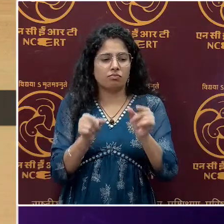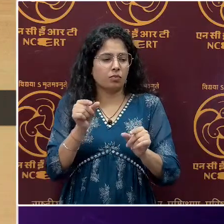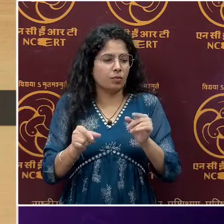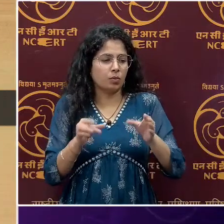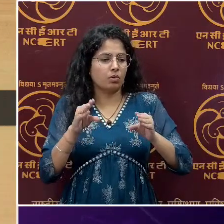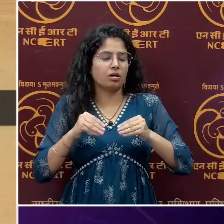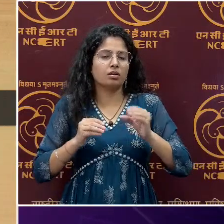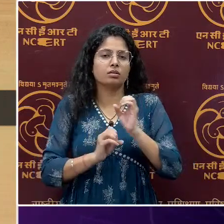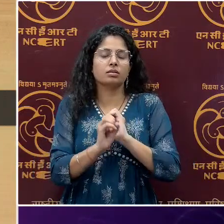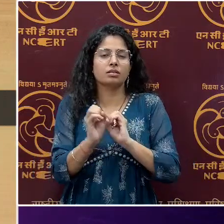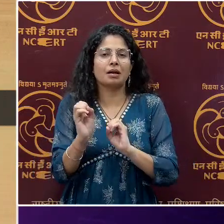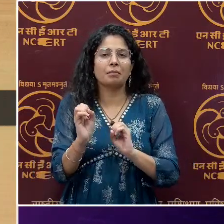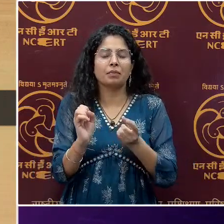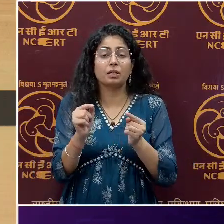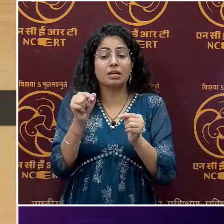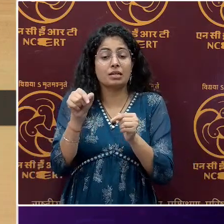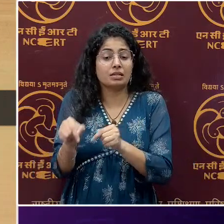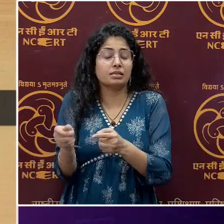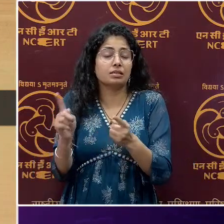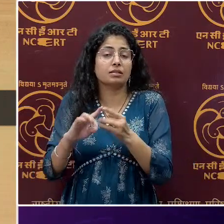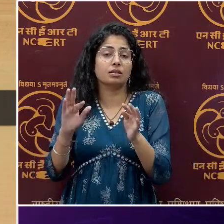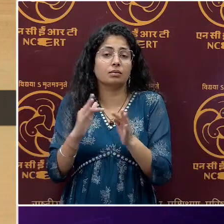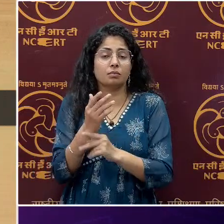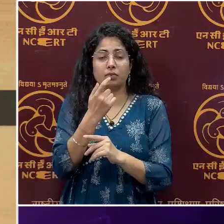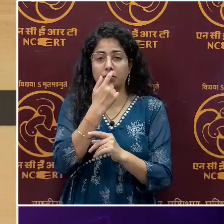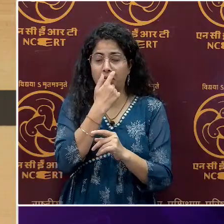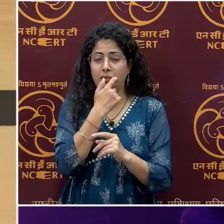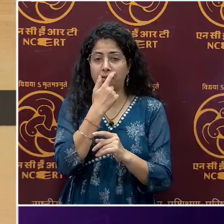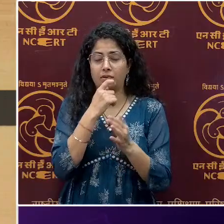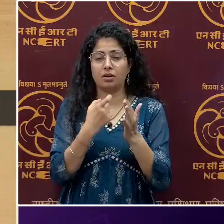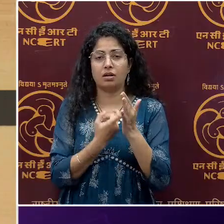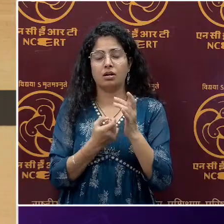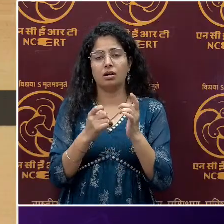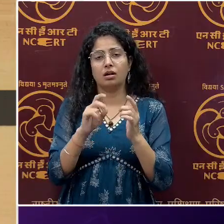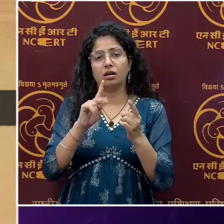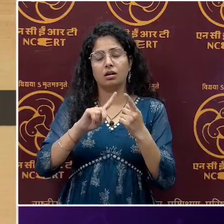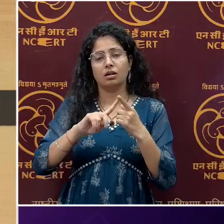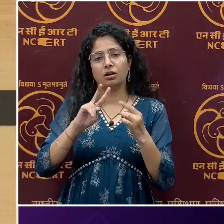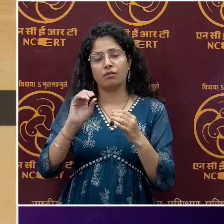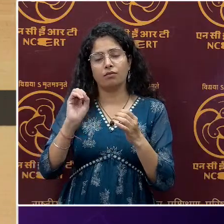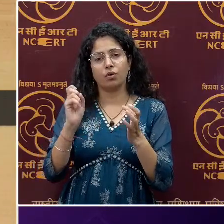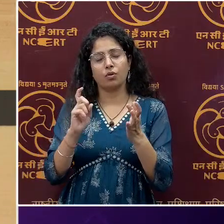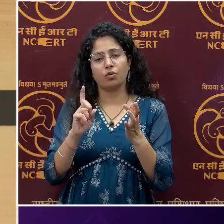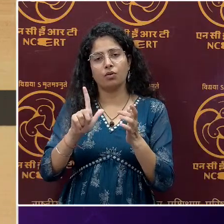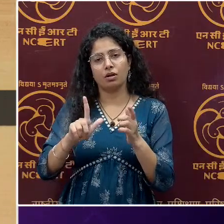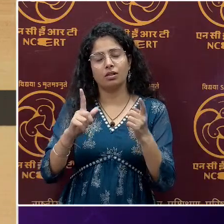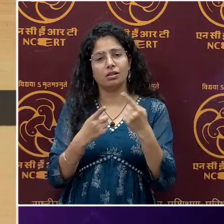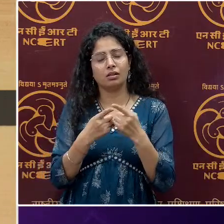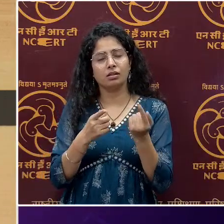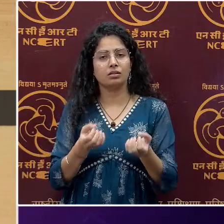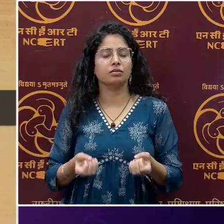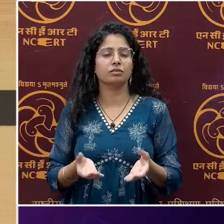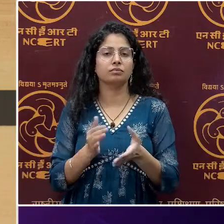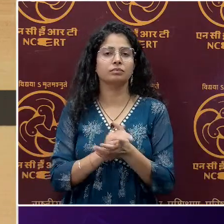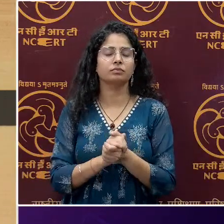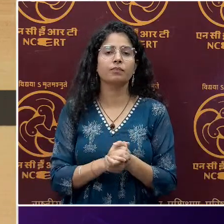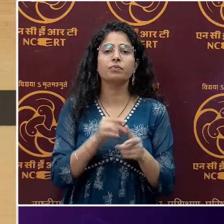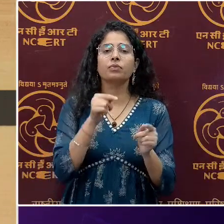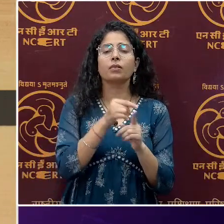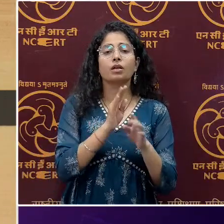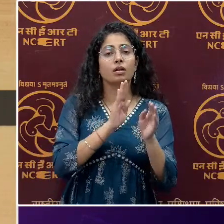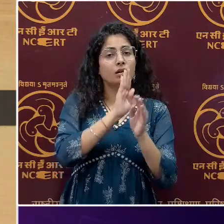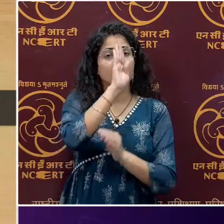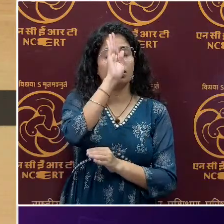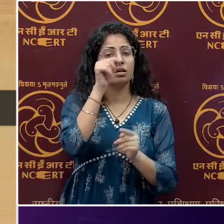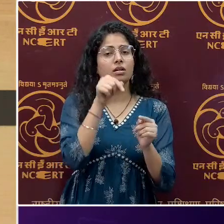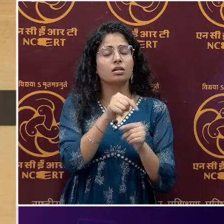Indians, which culminated in the revolt. I think Raja Ram Mohan Roy was a founder of the Brahmo Samaj.